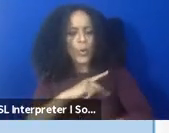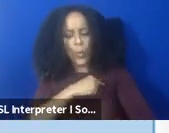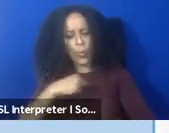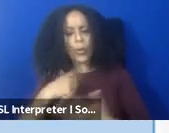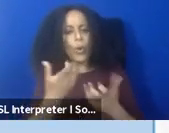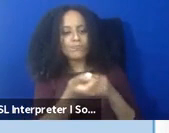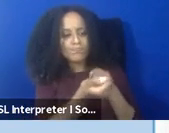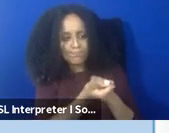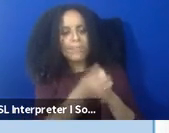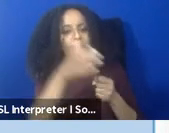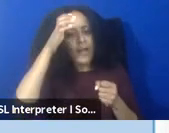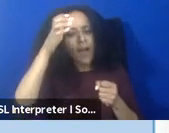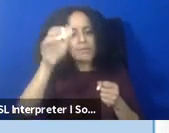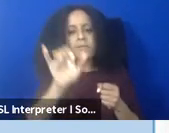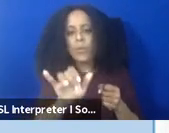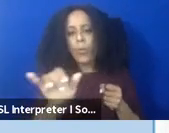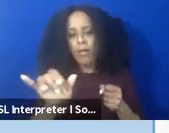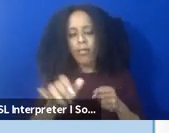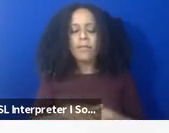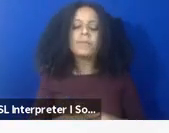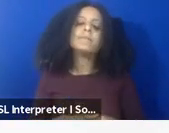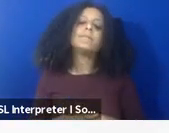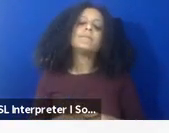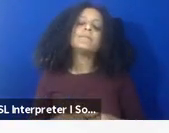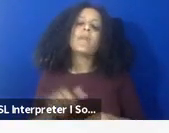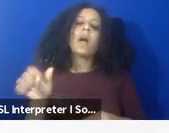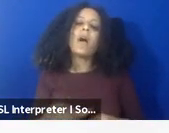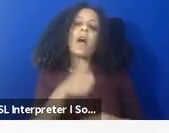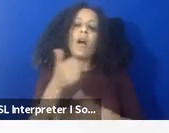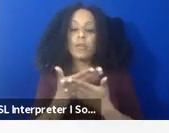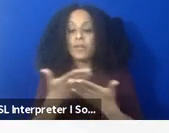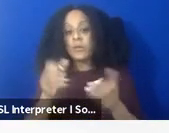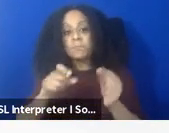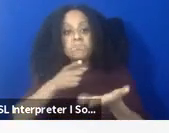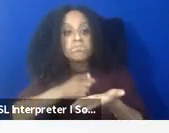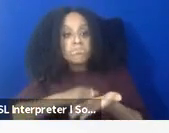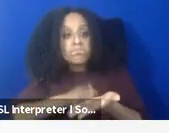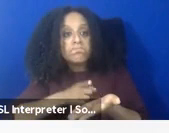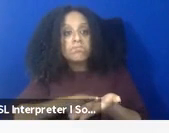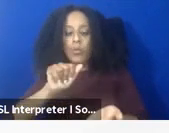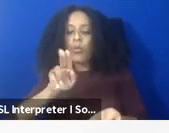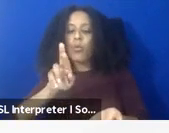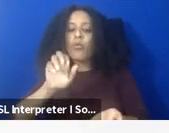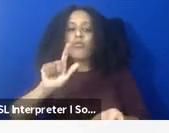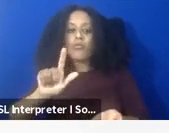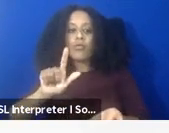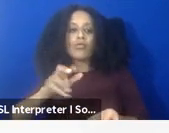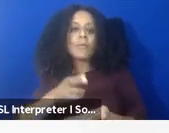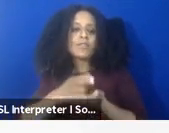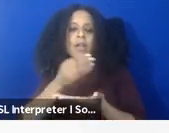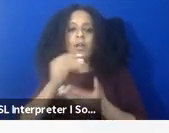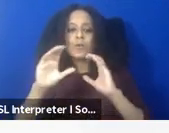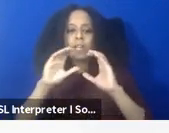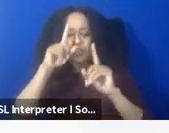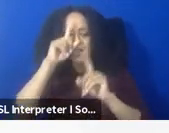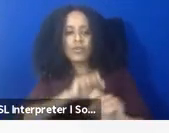those concepts with the patient. Other things that we can talk about is oral rehabilitation and communication strategies. And this can